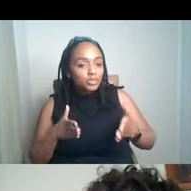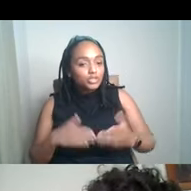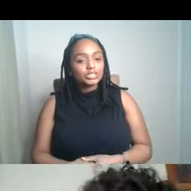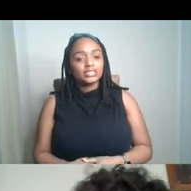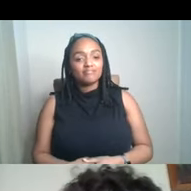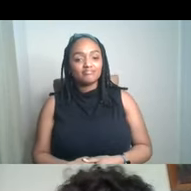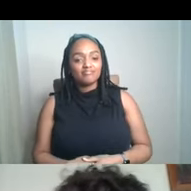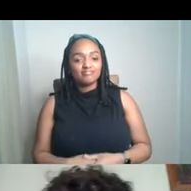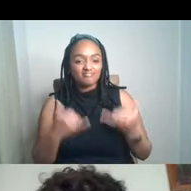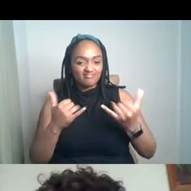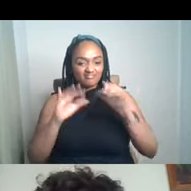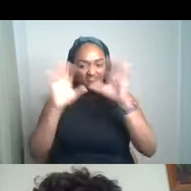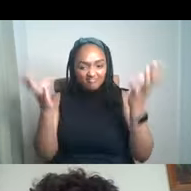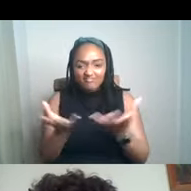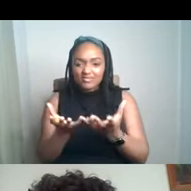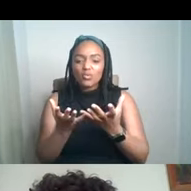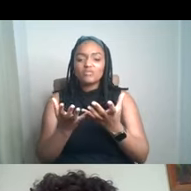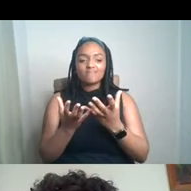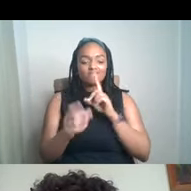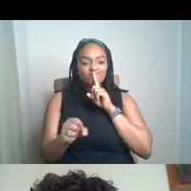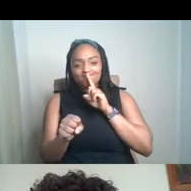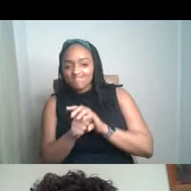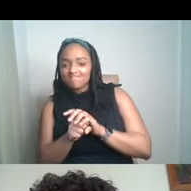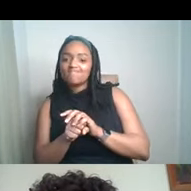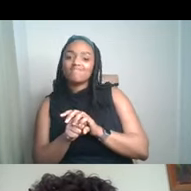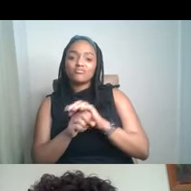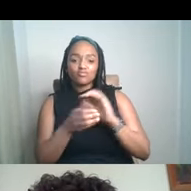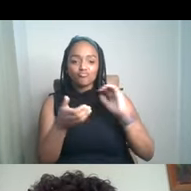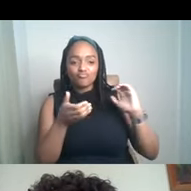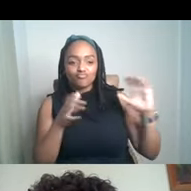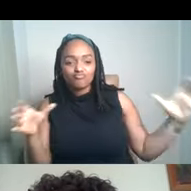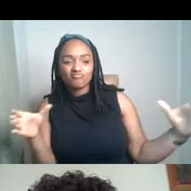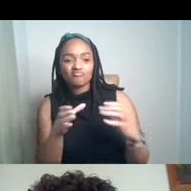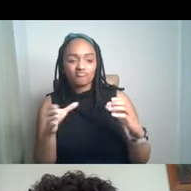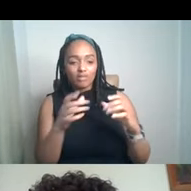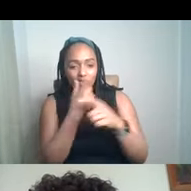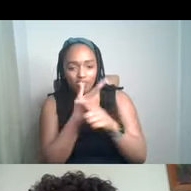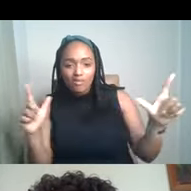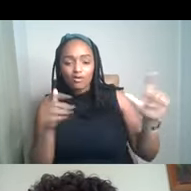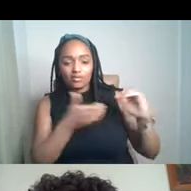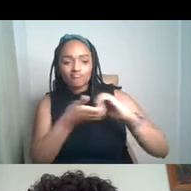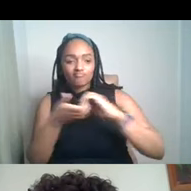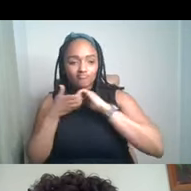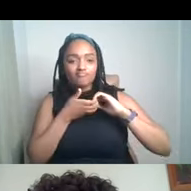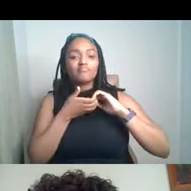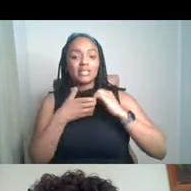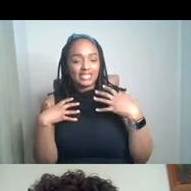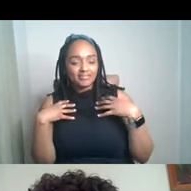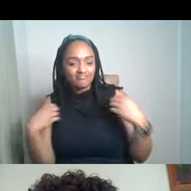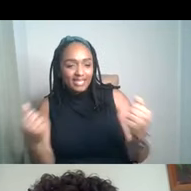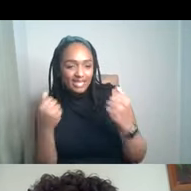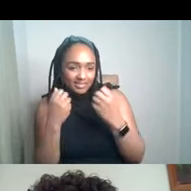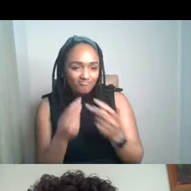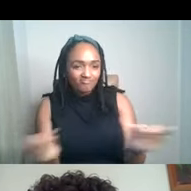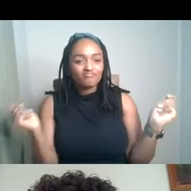this life who is dedicated to collective liberation and healing and beauty and the